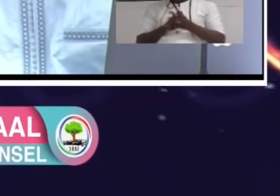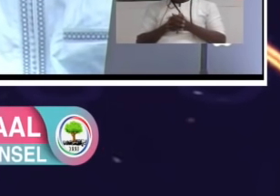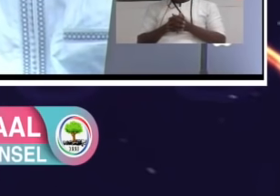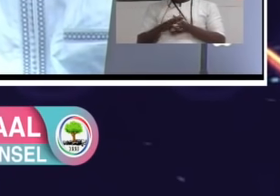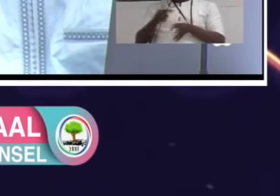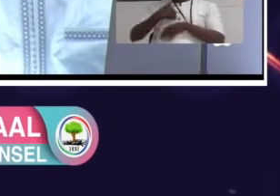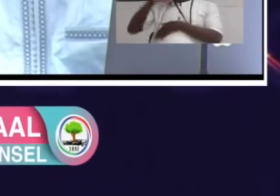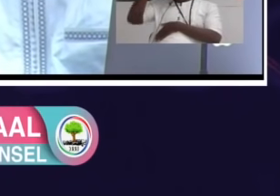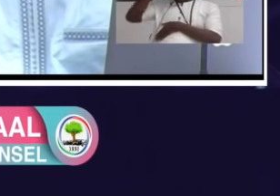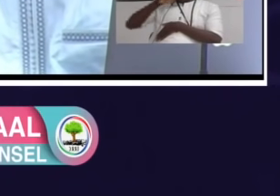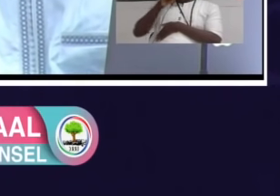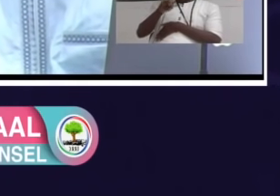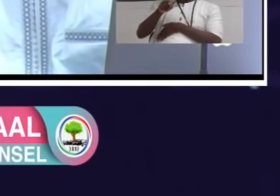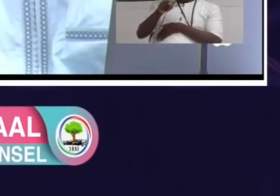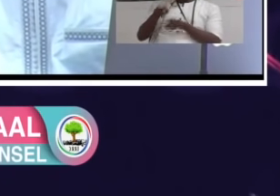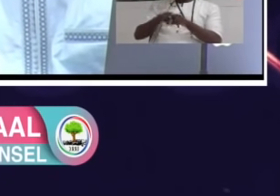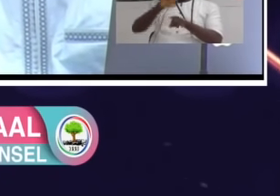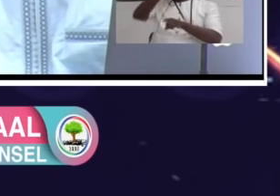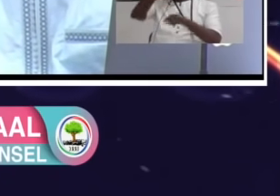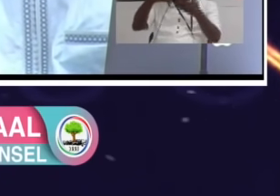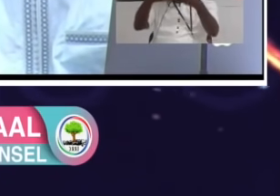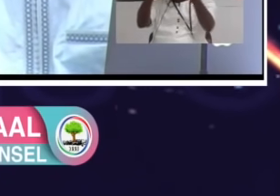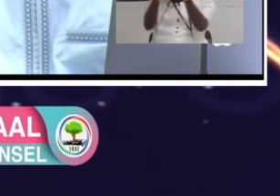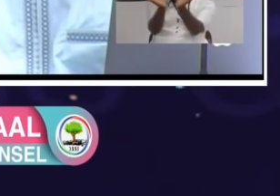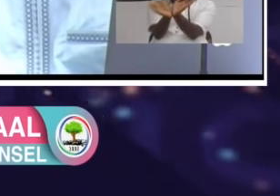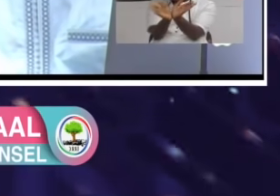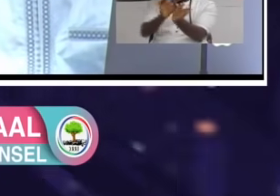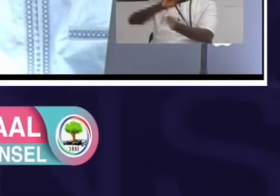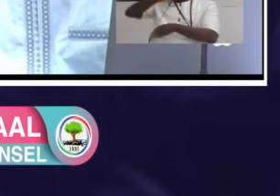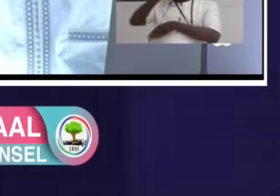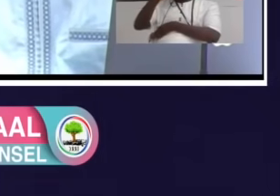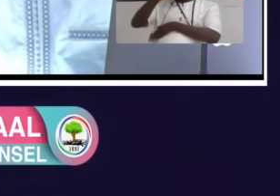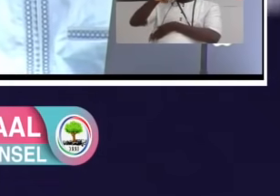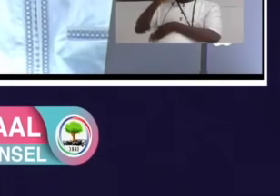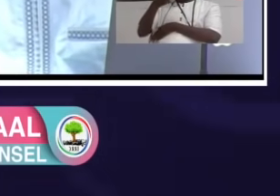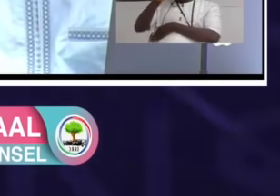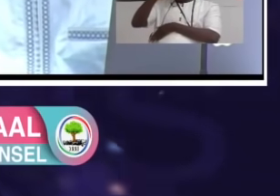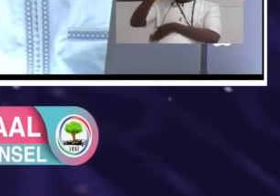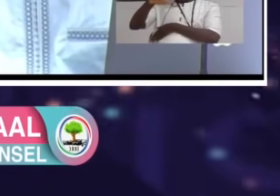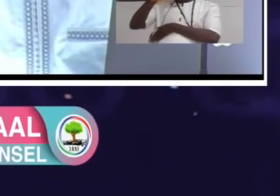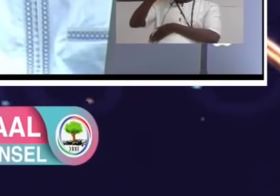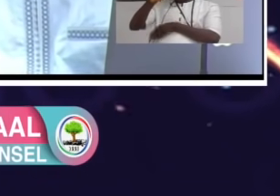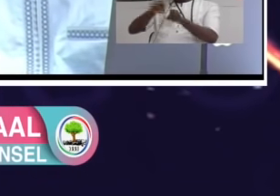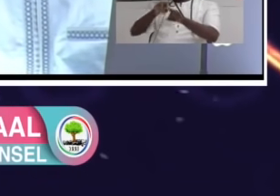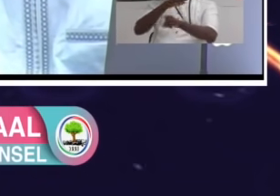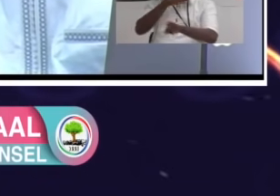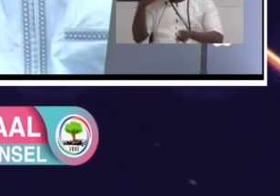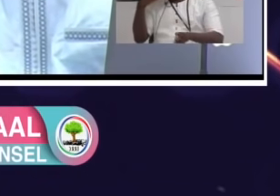I understand that. And your group, the junglers, killed another 8 Ghanaians who were